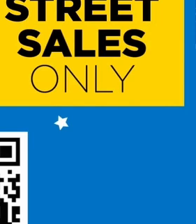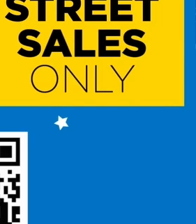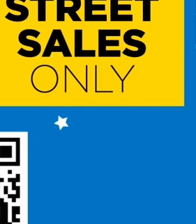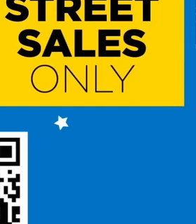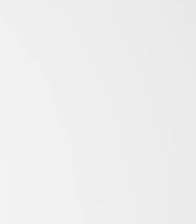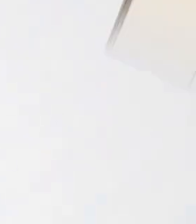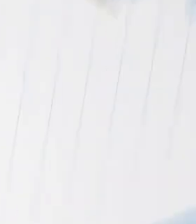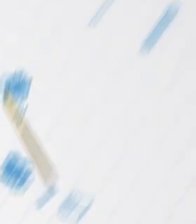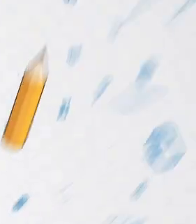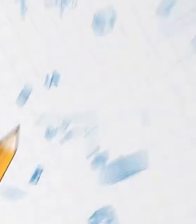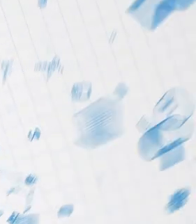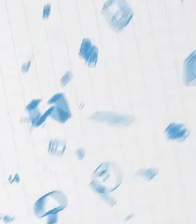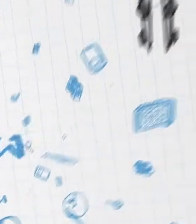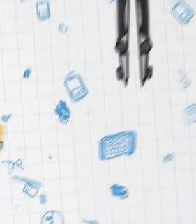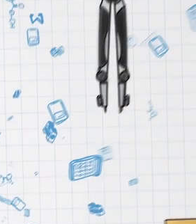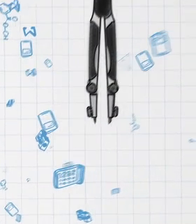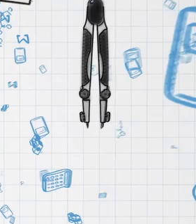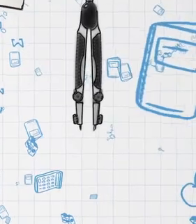and Zoshi.